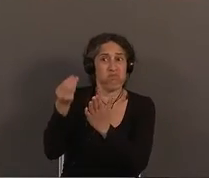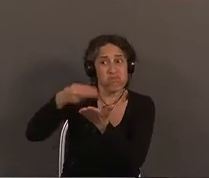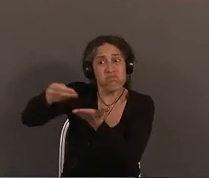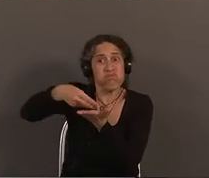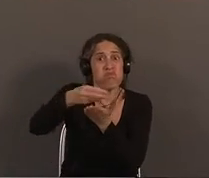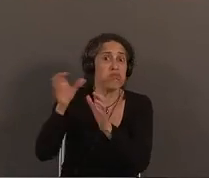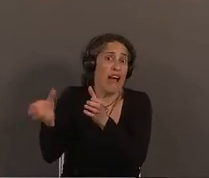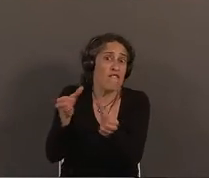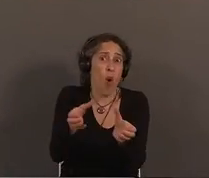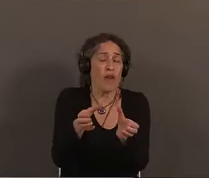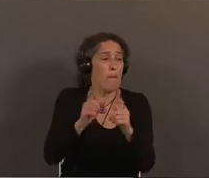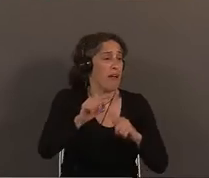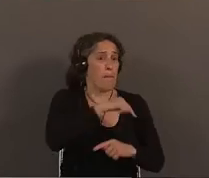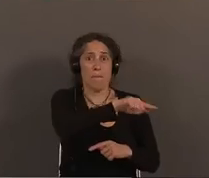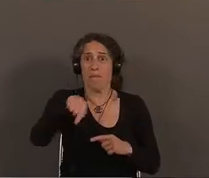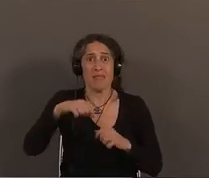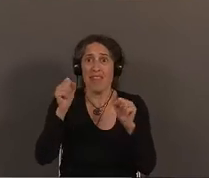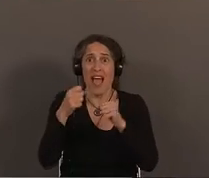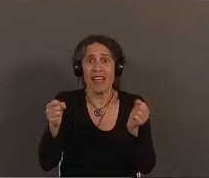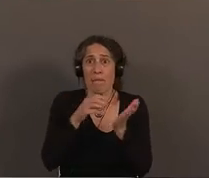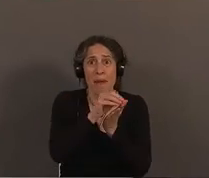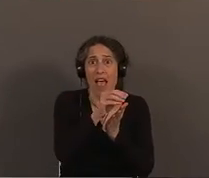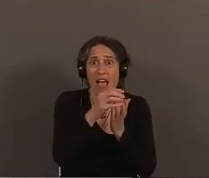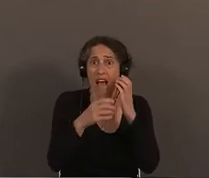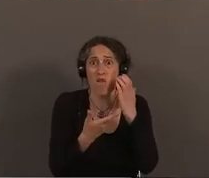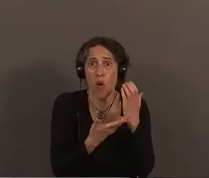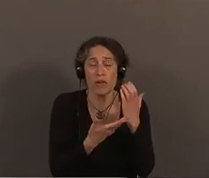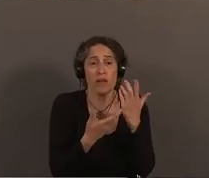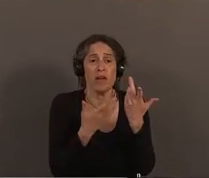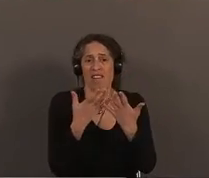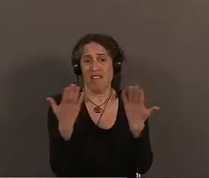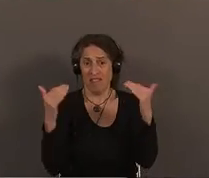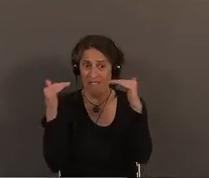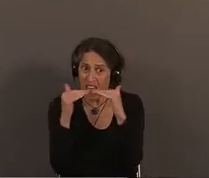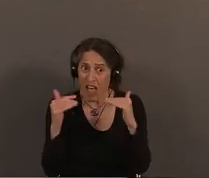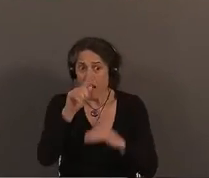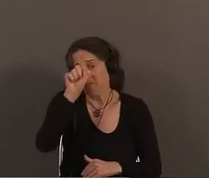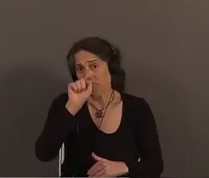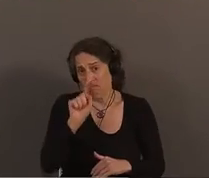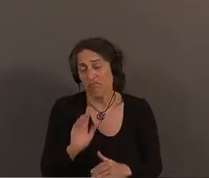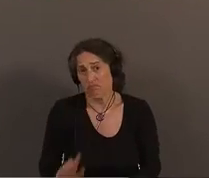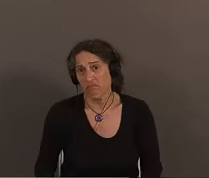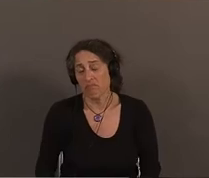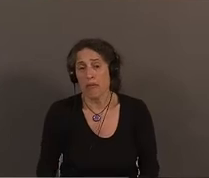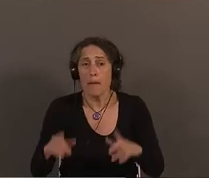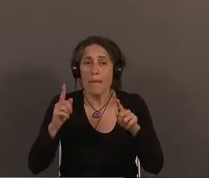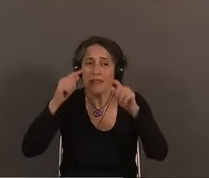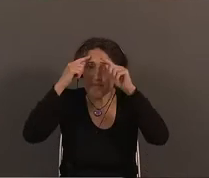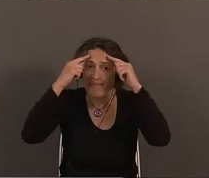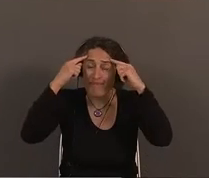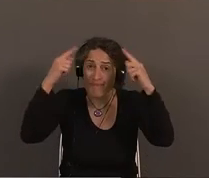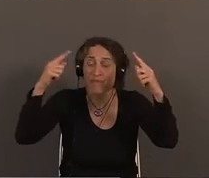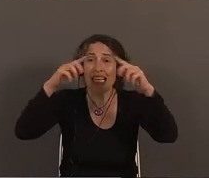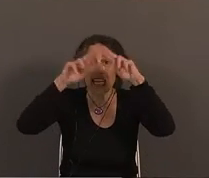needs to be the next step in order to deliver trust for consumers. Now here it's about a single market. Second thing, even in domestic markets, there